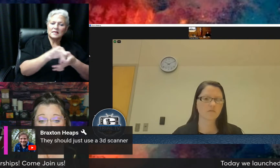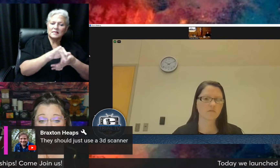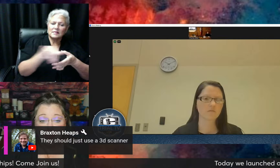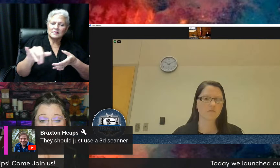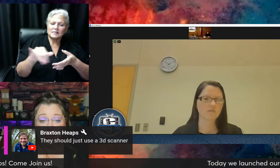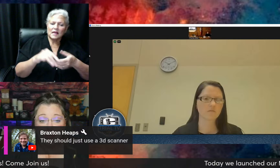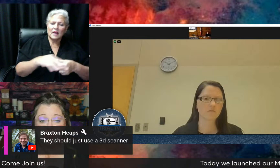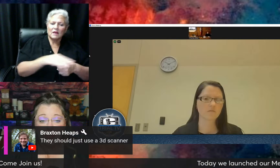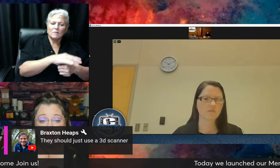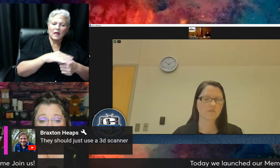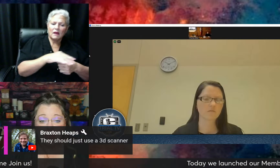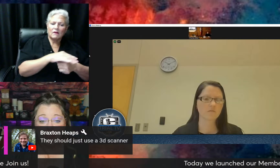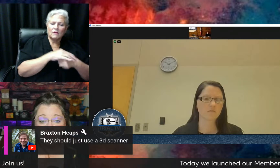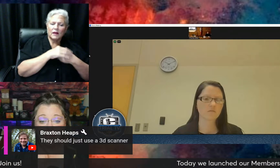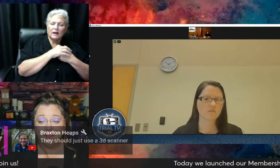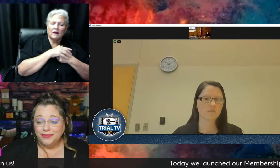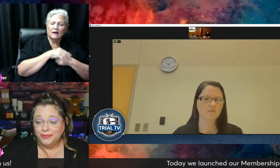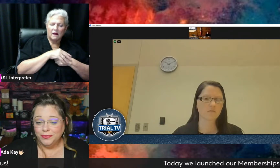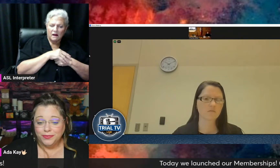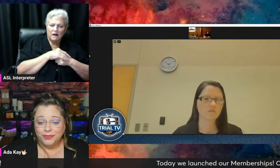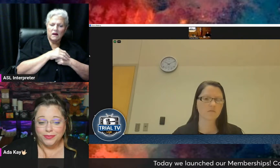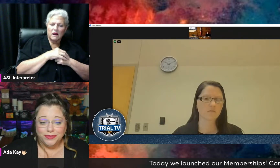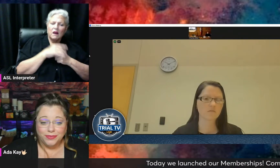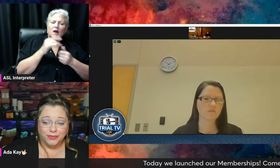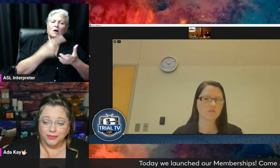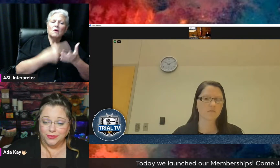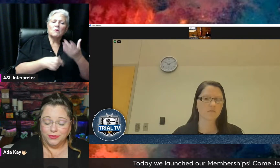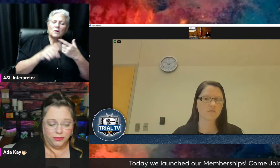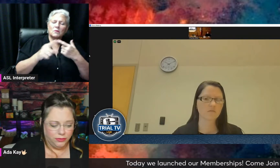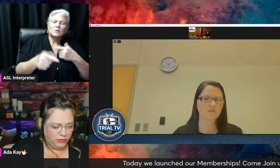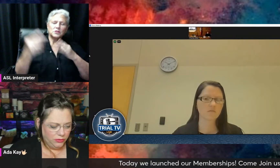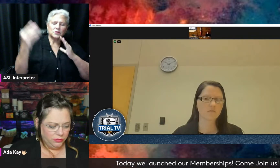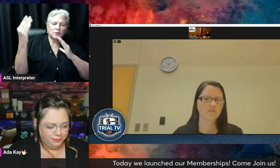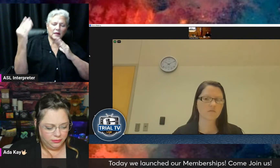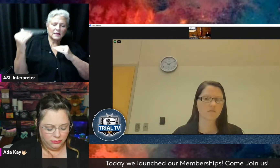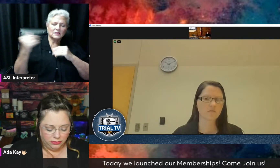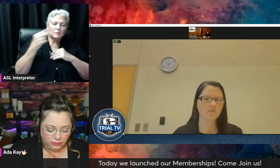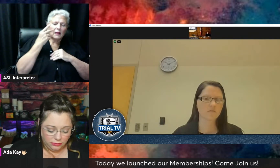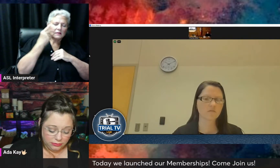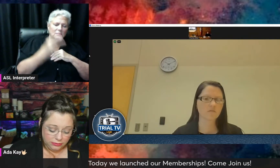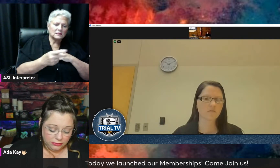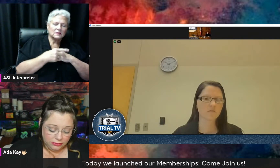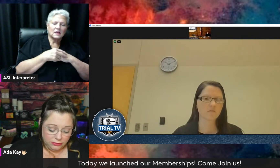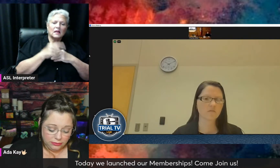a scanner. There's no ink What would you involved. expect to see? What effect would that have on the print?